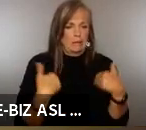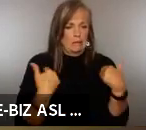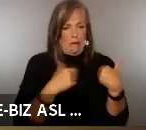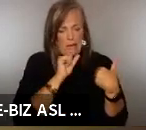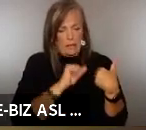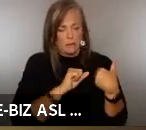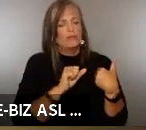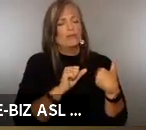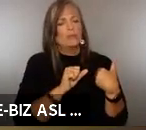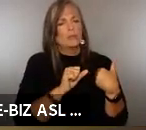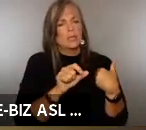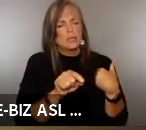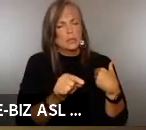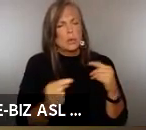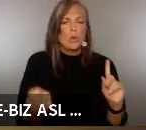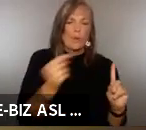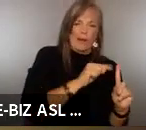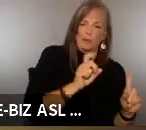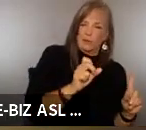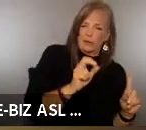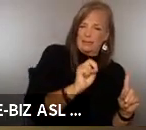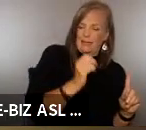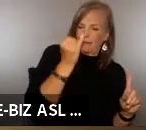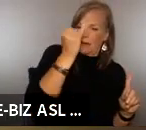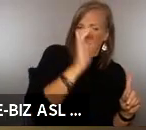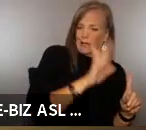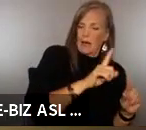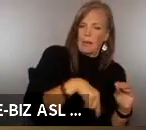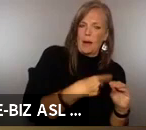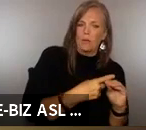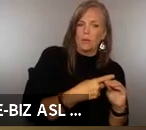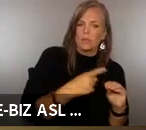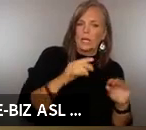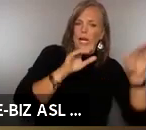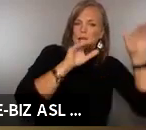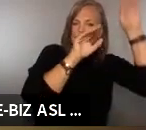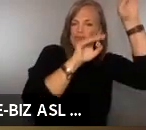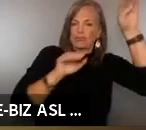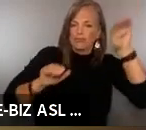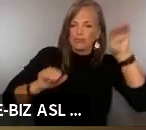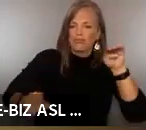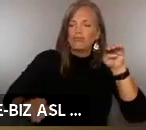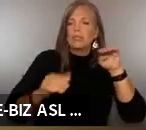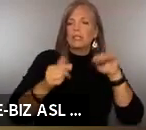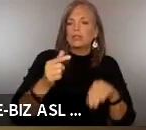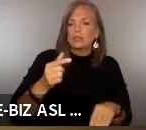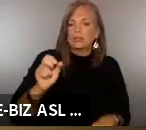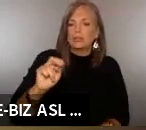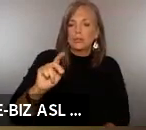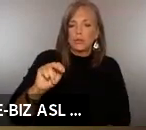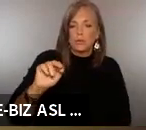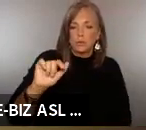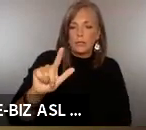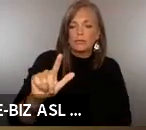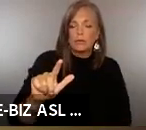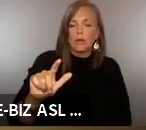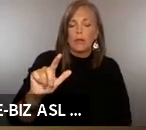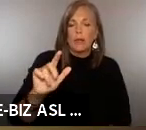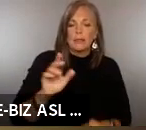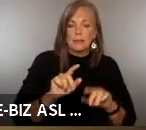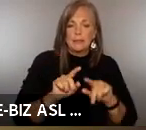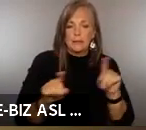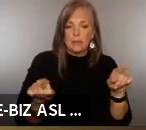And just actually going back to Dean's idea of his interest of generational differences. You've been kind of